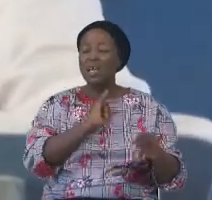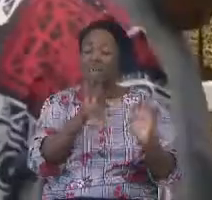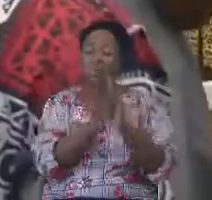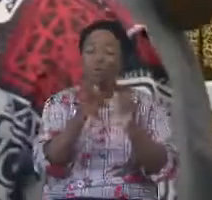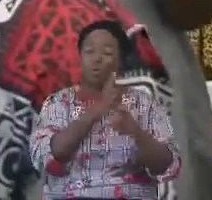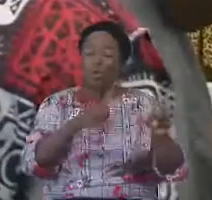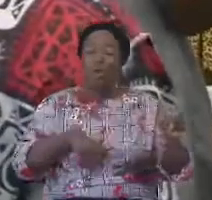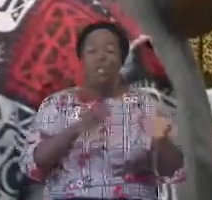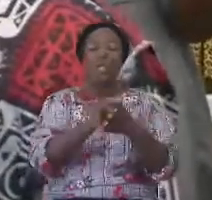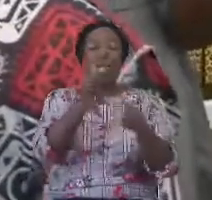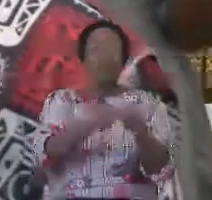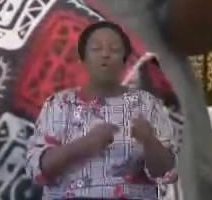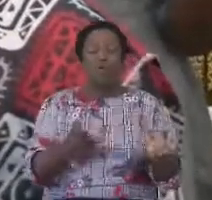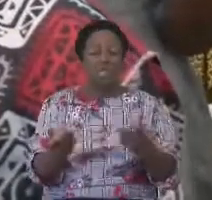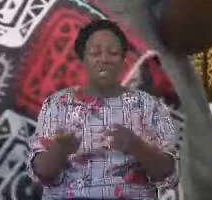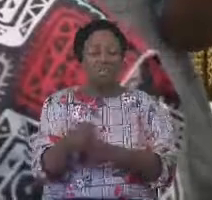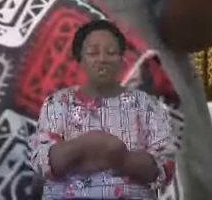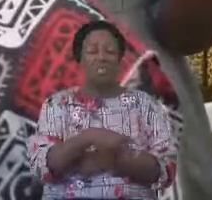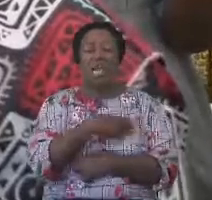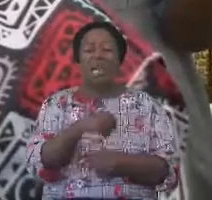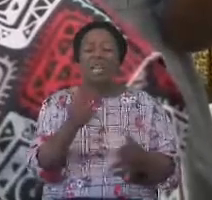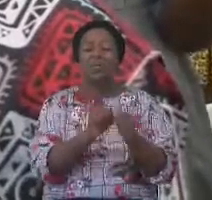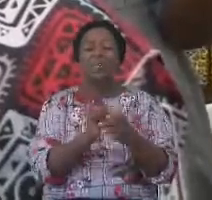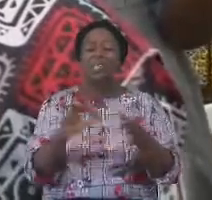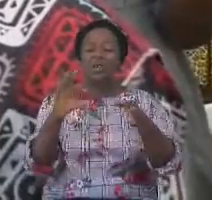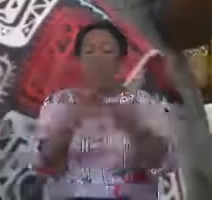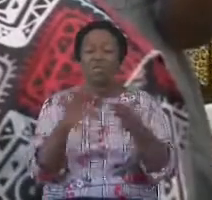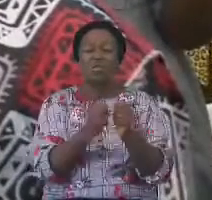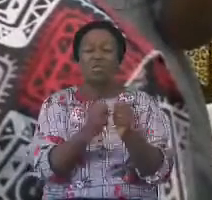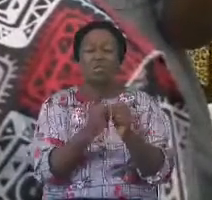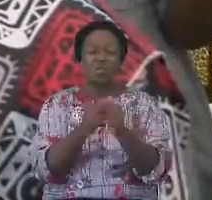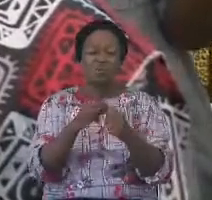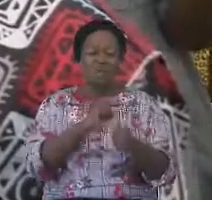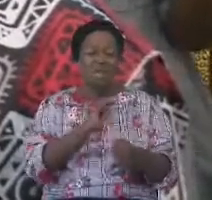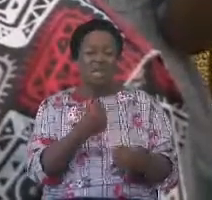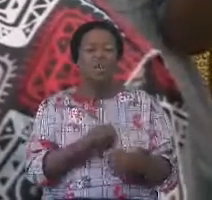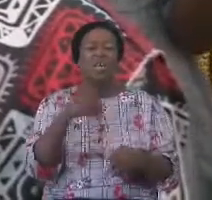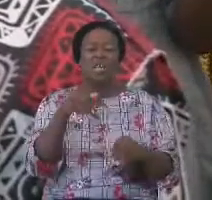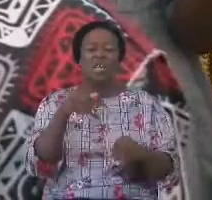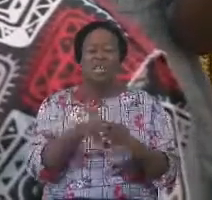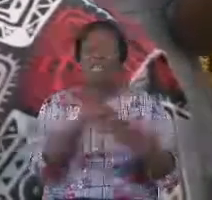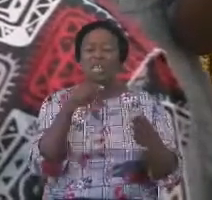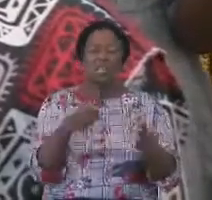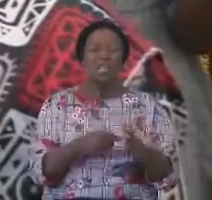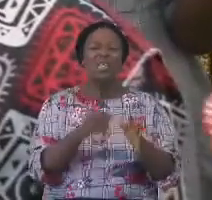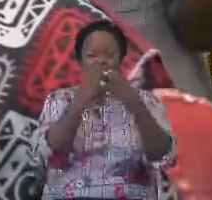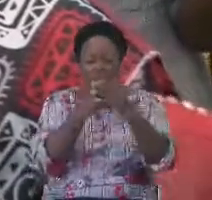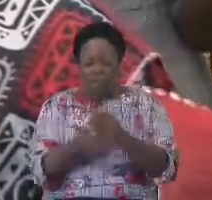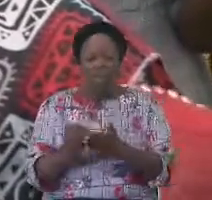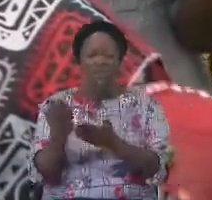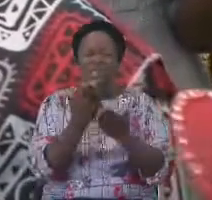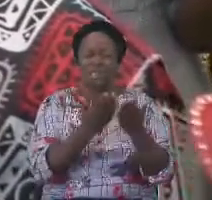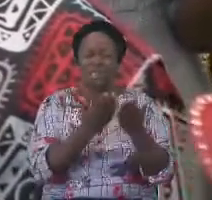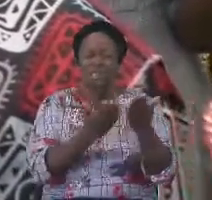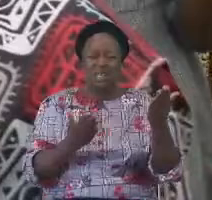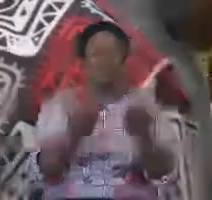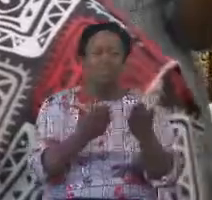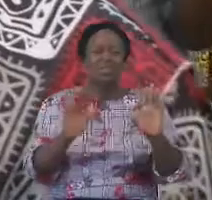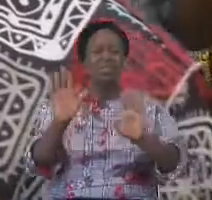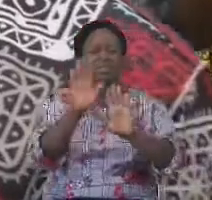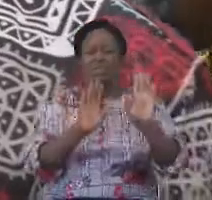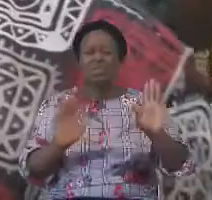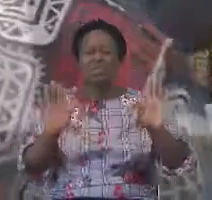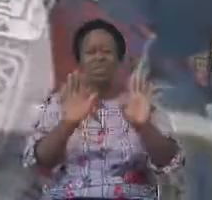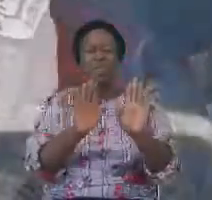paradise i pray lord everyone here today everyone over there connected together with